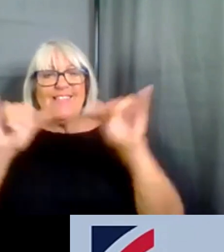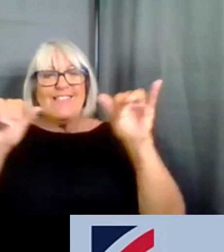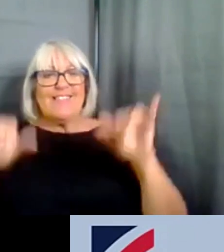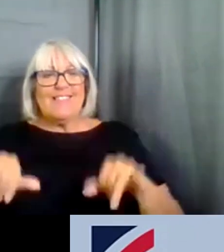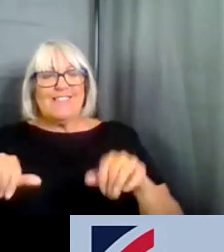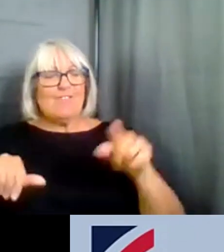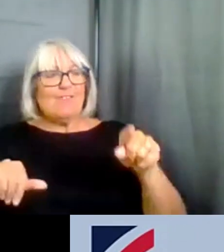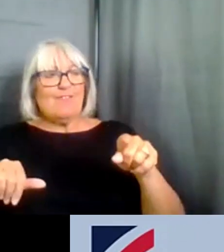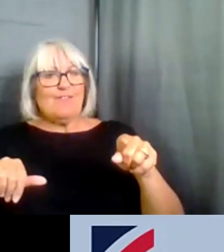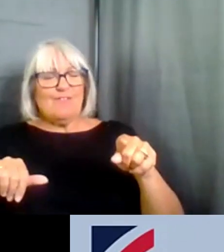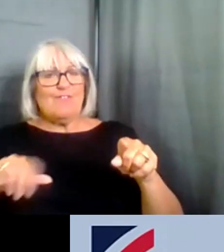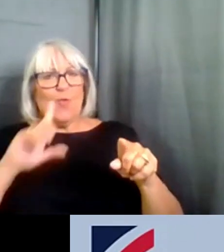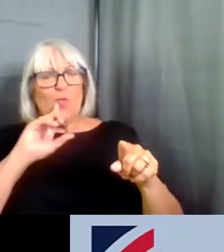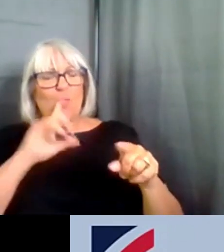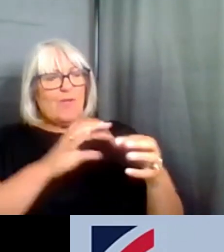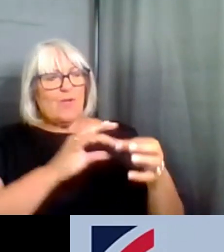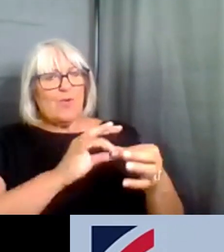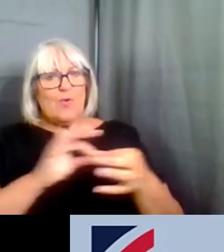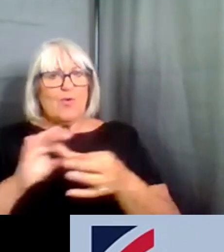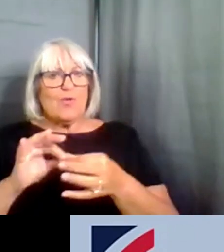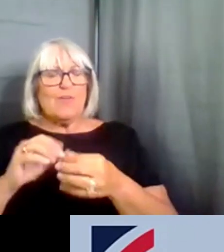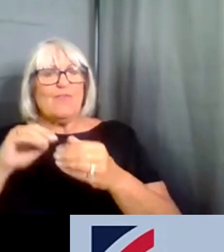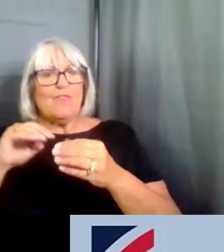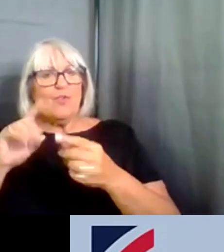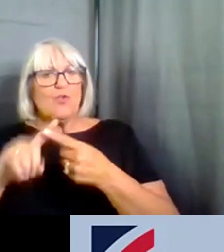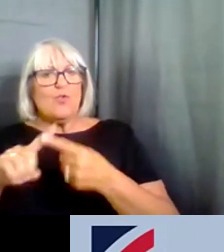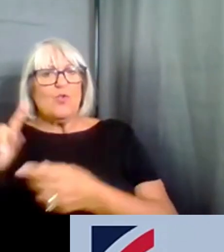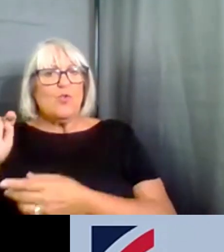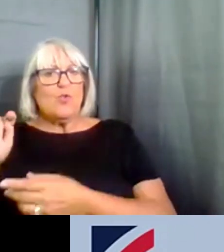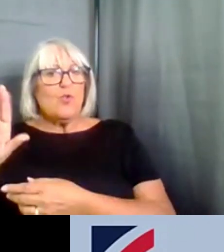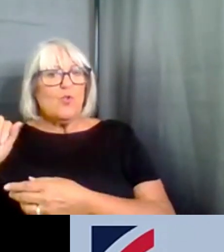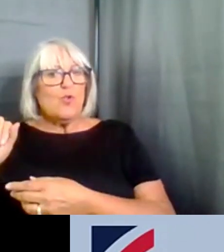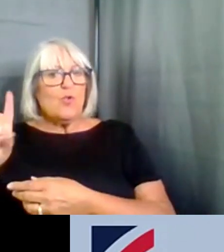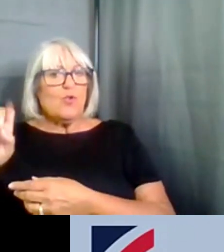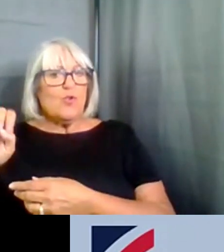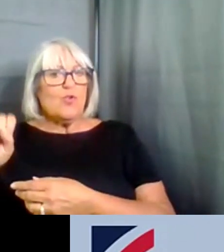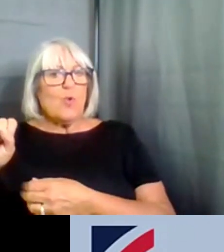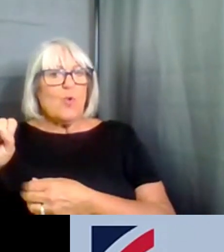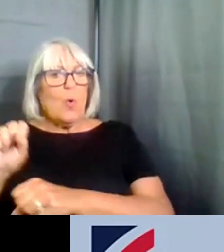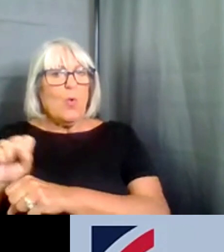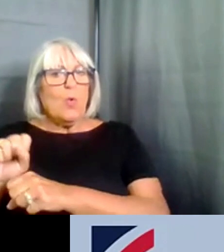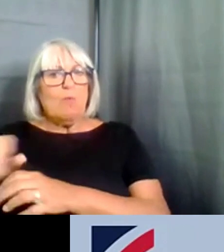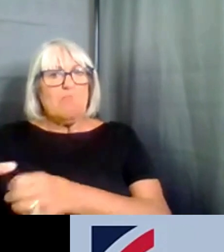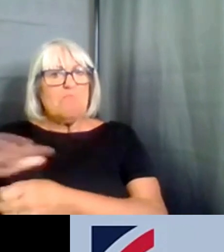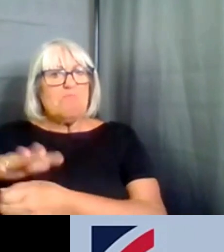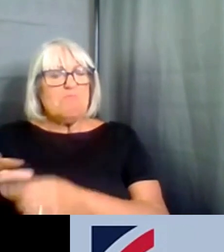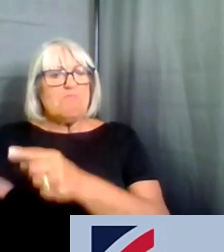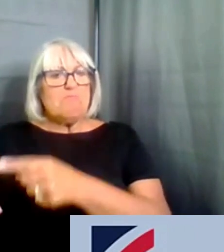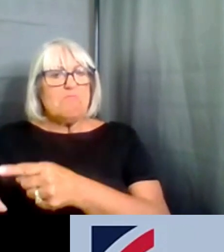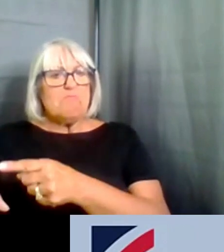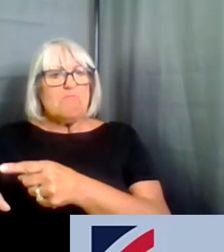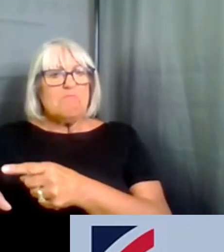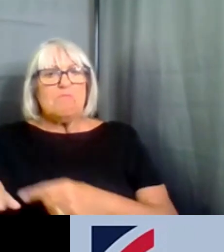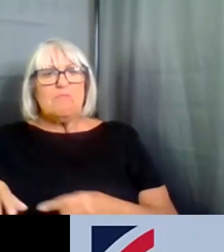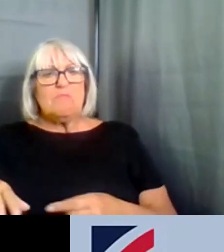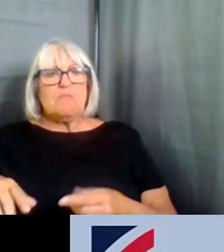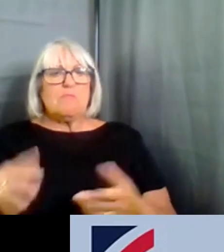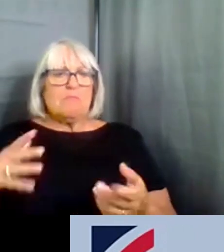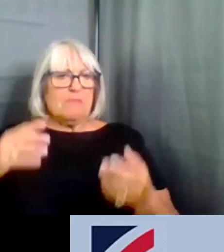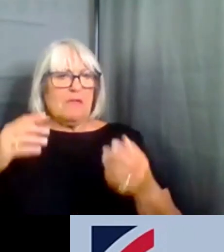absolutely relevant in a trades environment, let's say, particularly as it relates to safety, don't